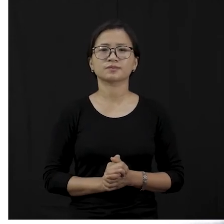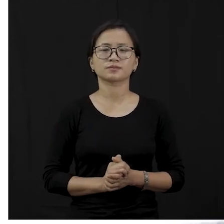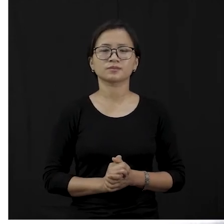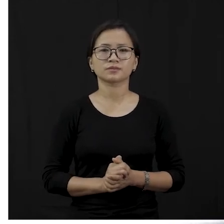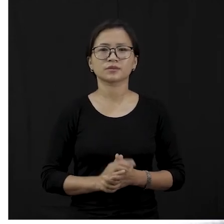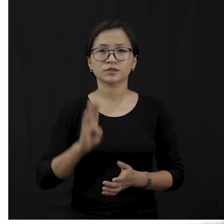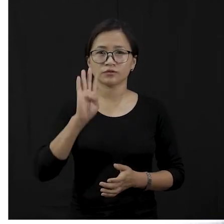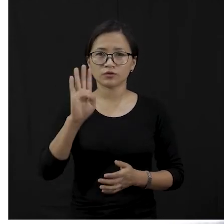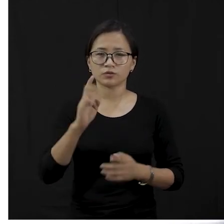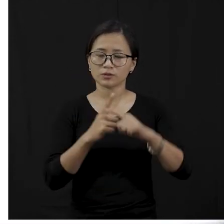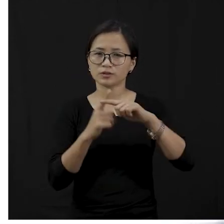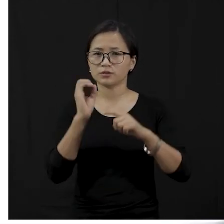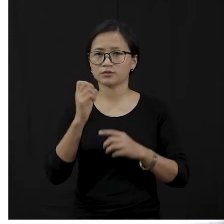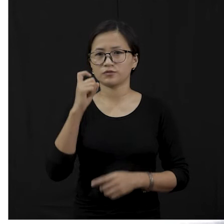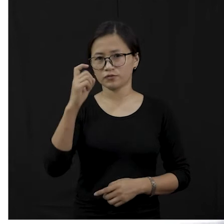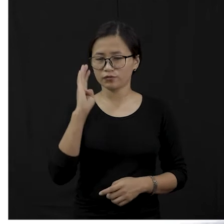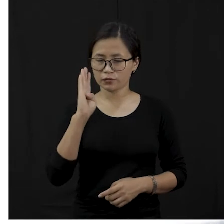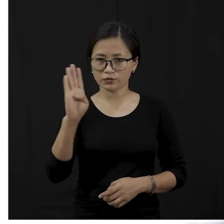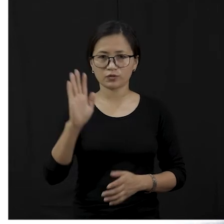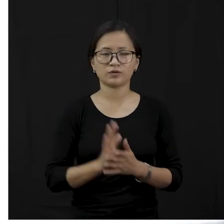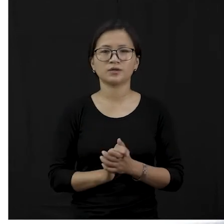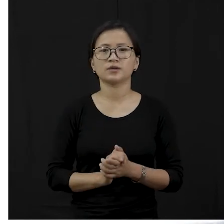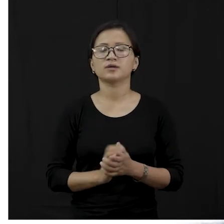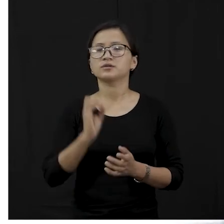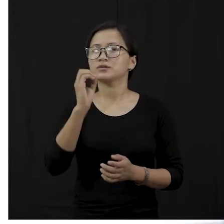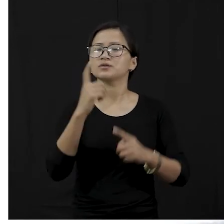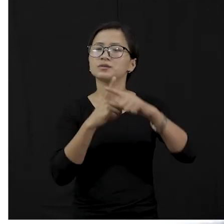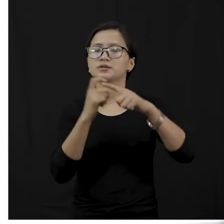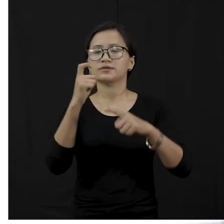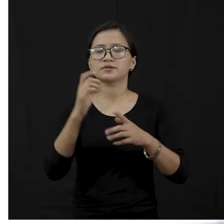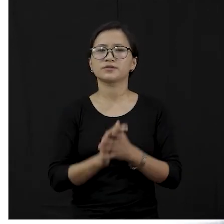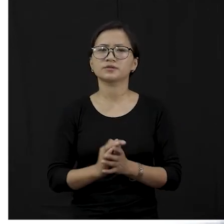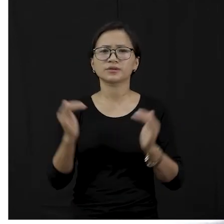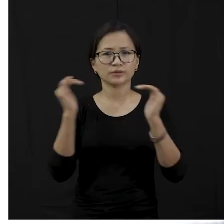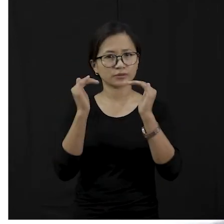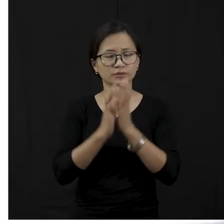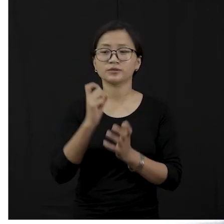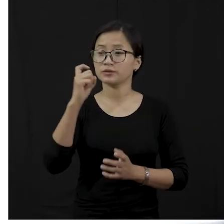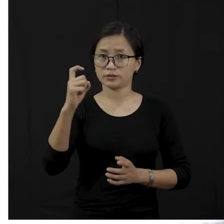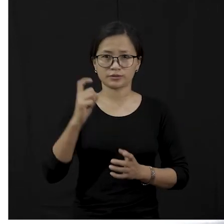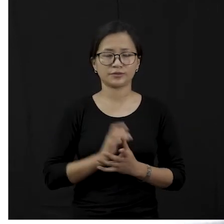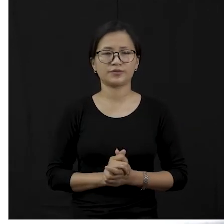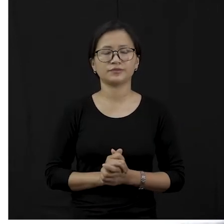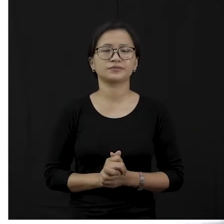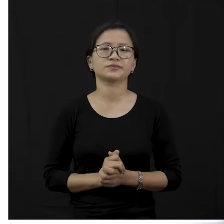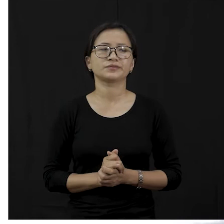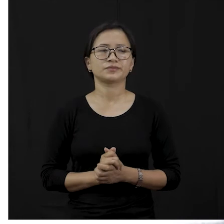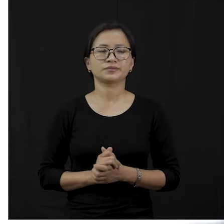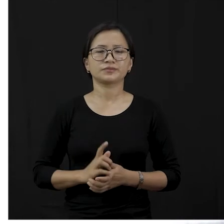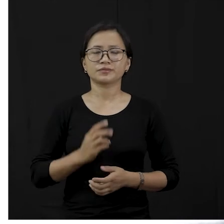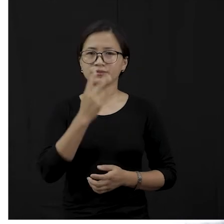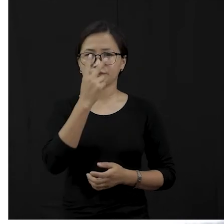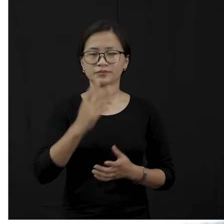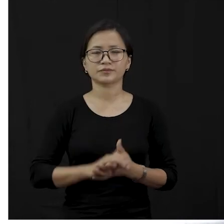itself. 4 plus 0 is equal to 4 and 0 plus 7 is equal to 7. Okay. Then,